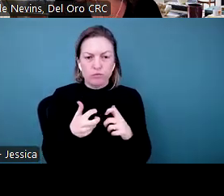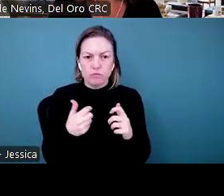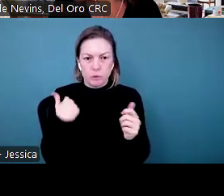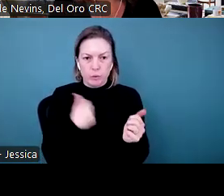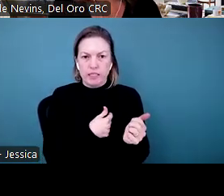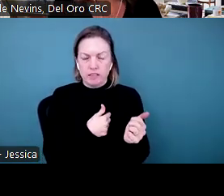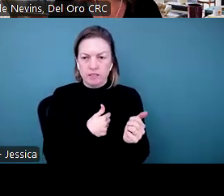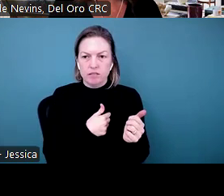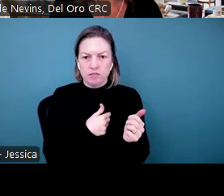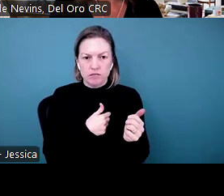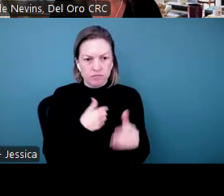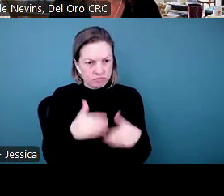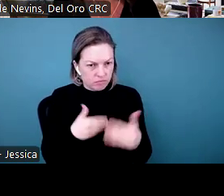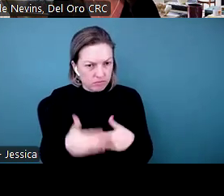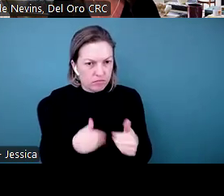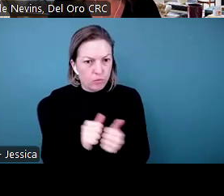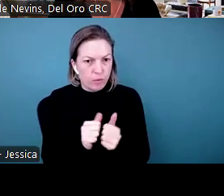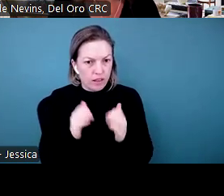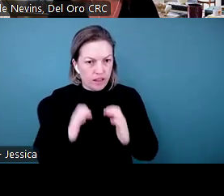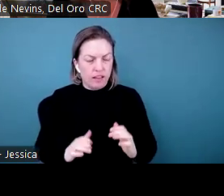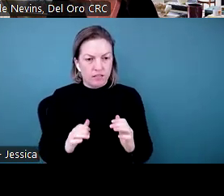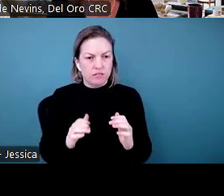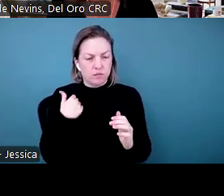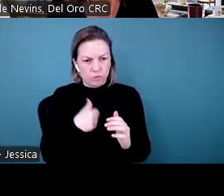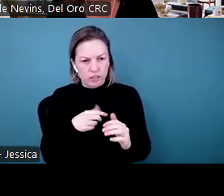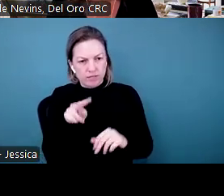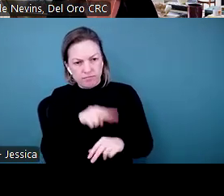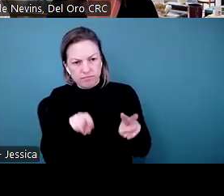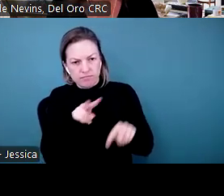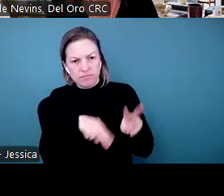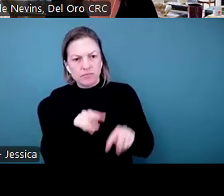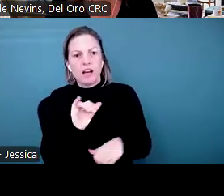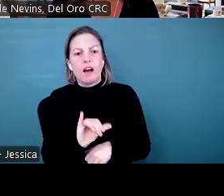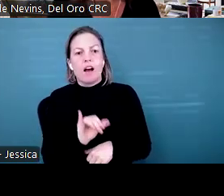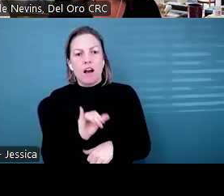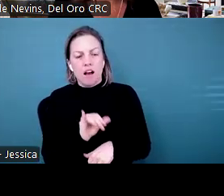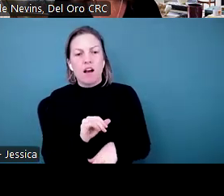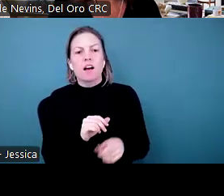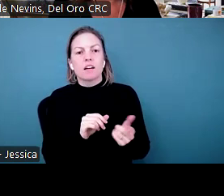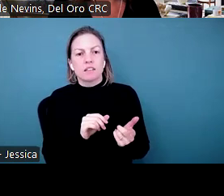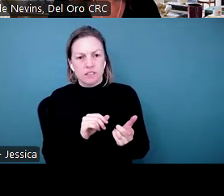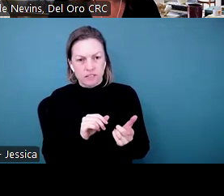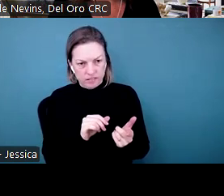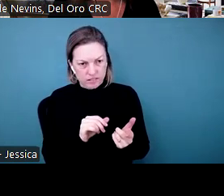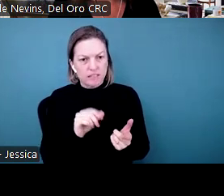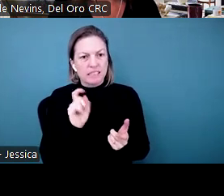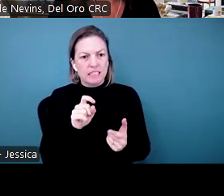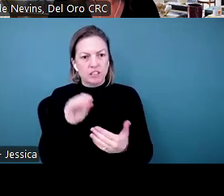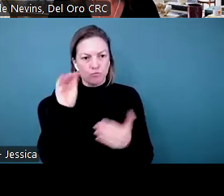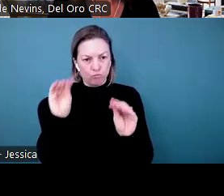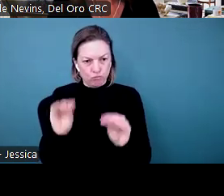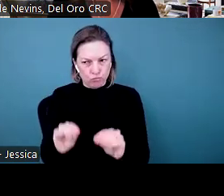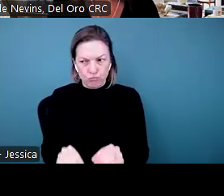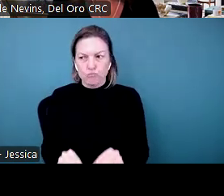as we're following along with the client, have determined things that they've told us that will get put into this caregiver action